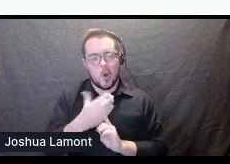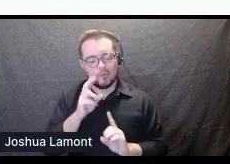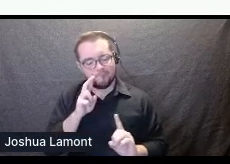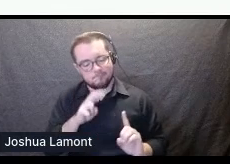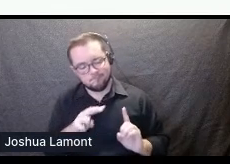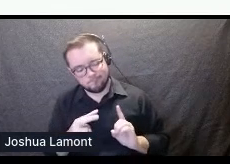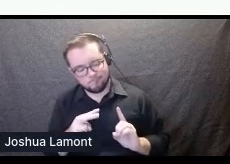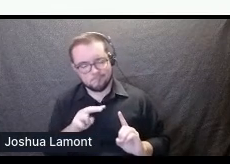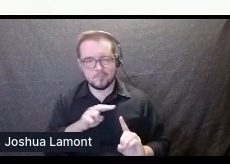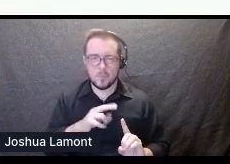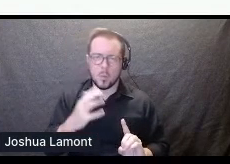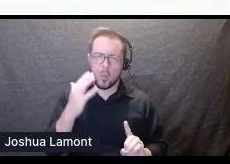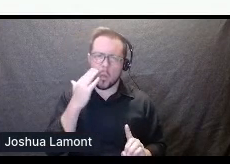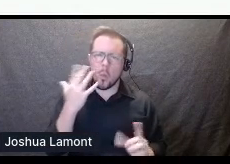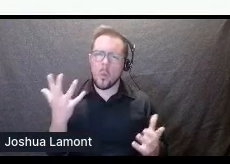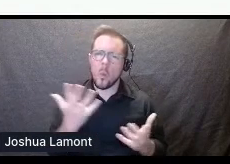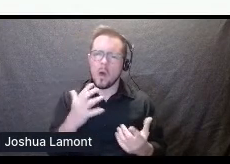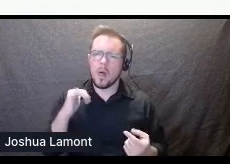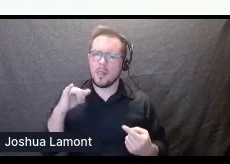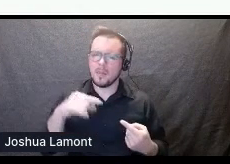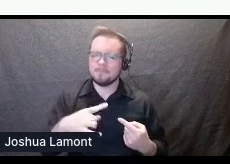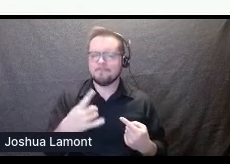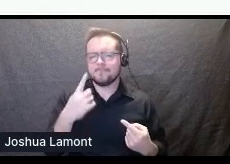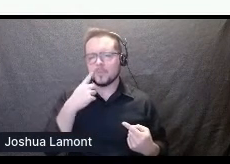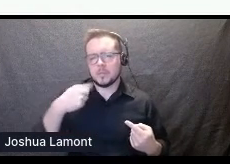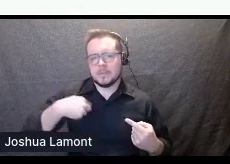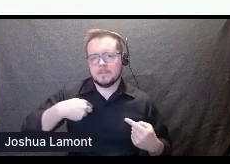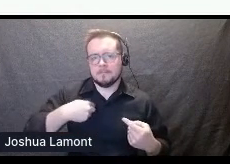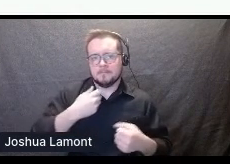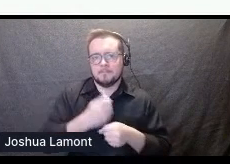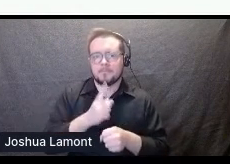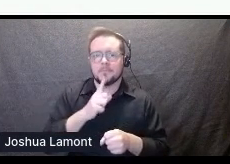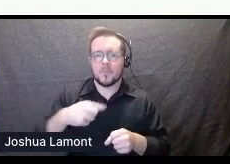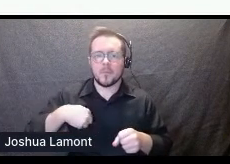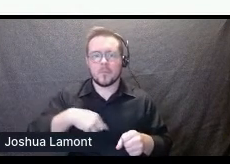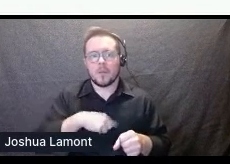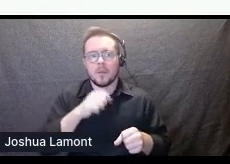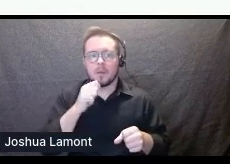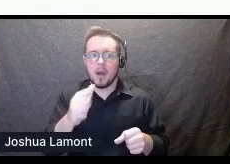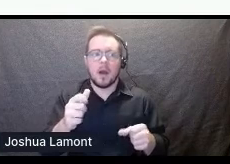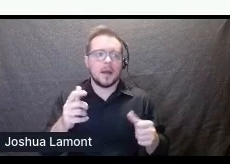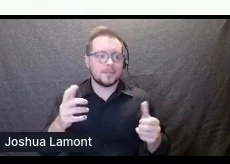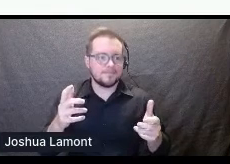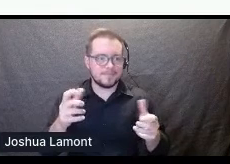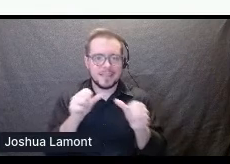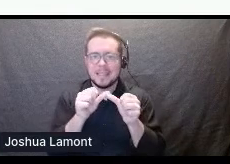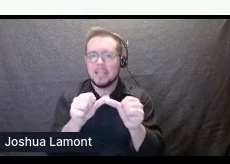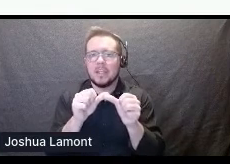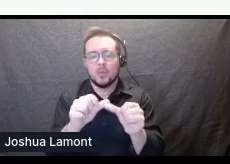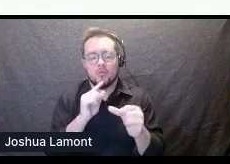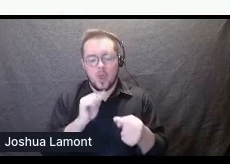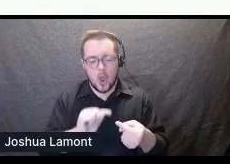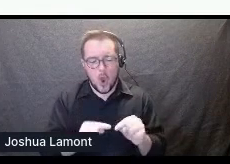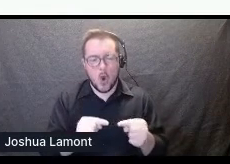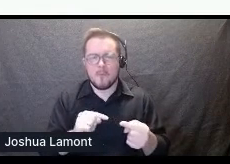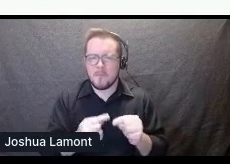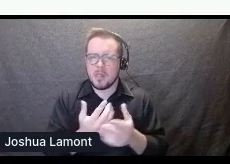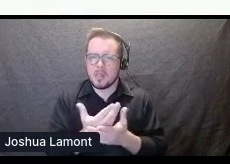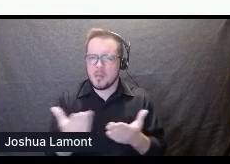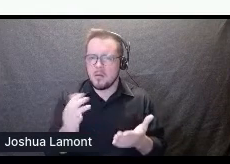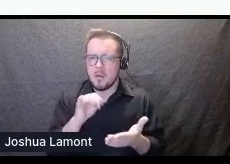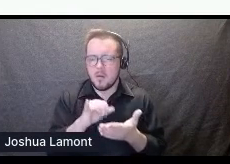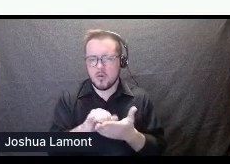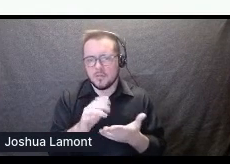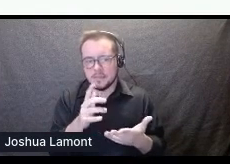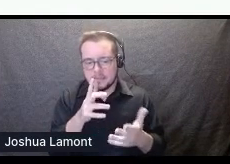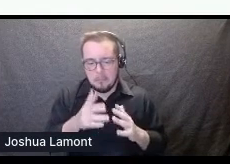so that we can make sure we're not perpetuating harmful things that might be buried unchecked. We